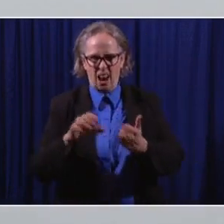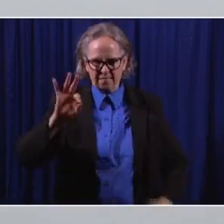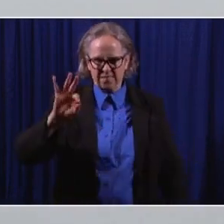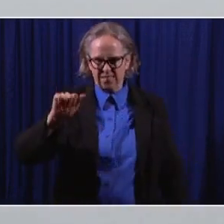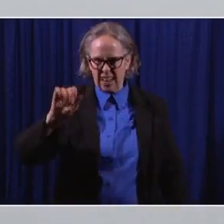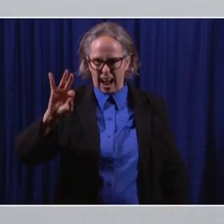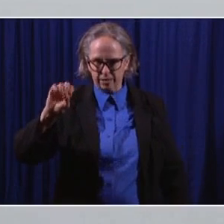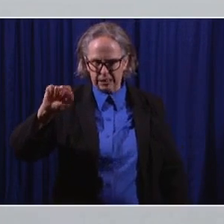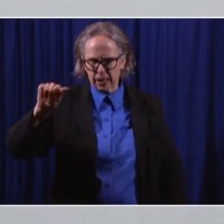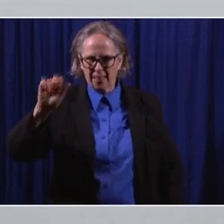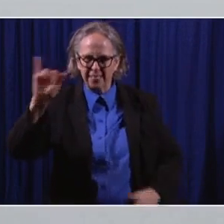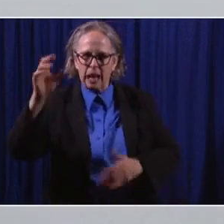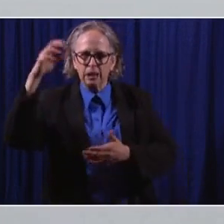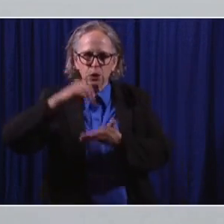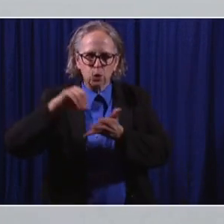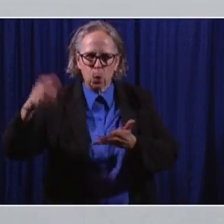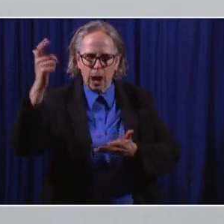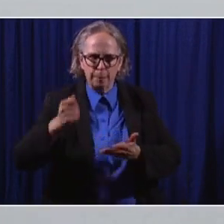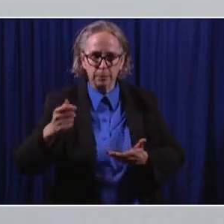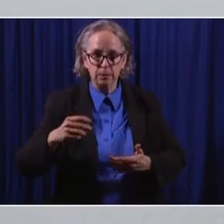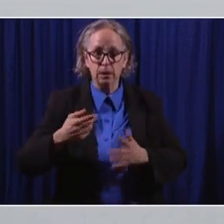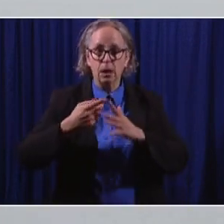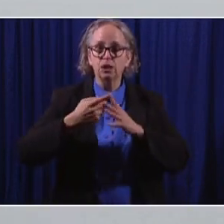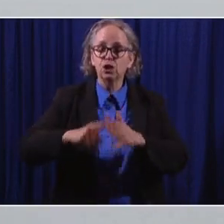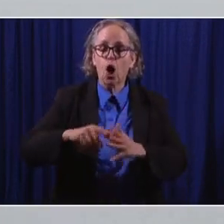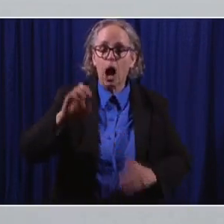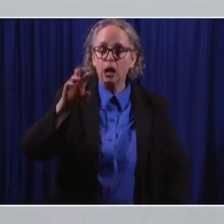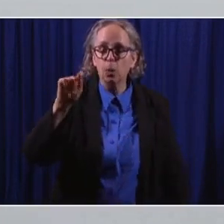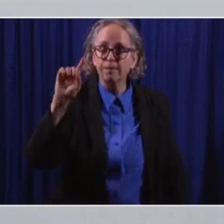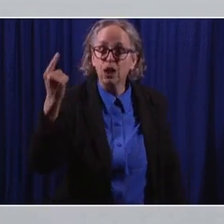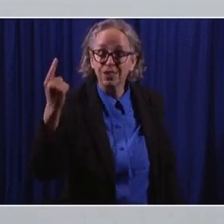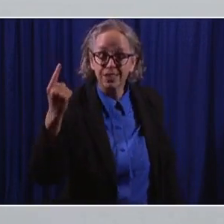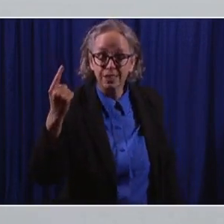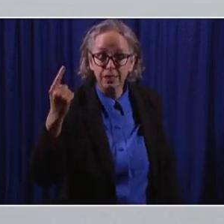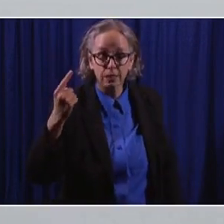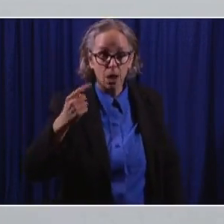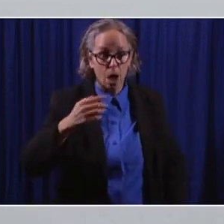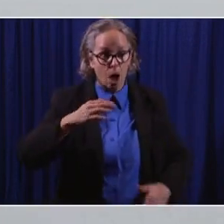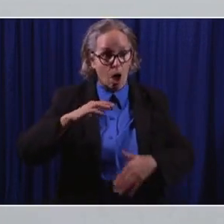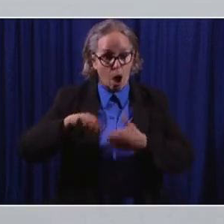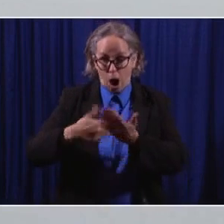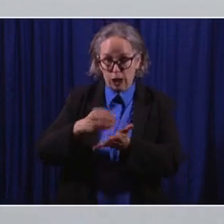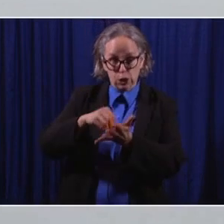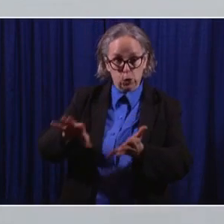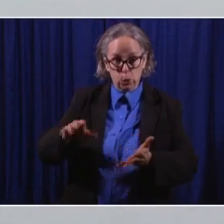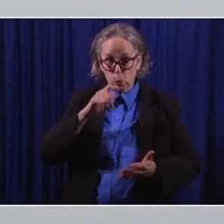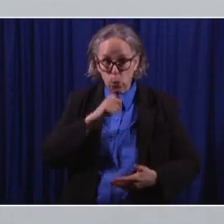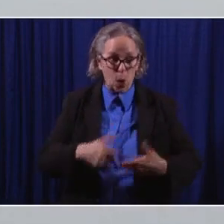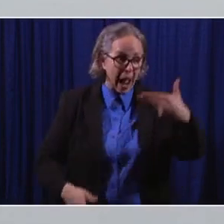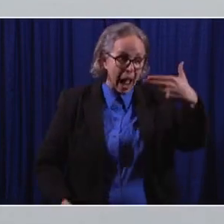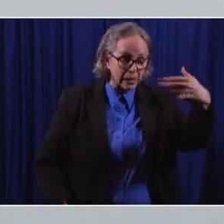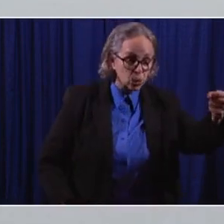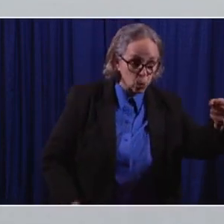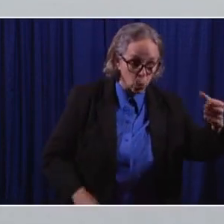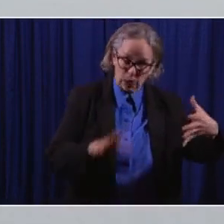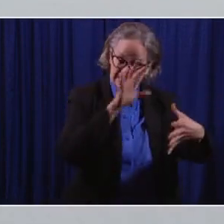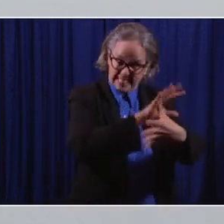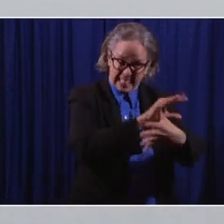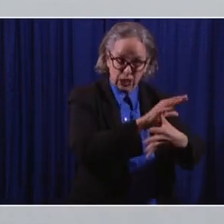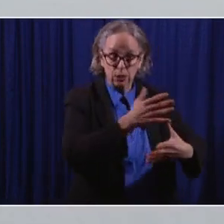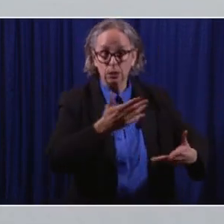All students, high school seniors, current students, and adults interested in attending or returning to college should complete the